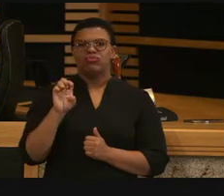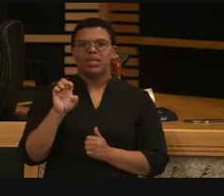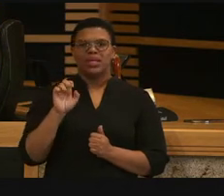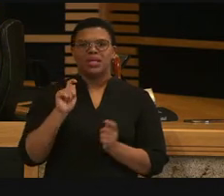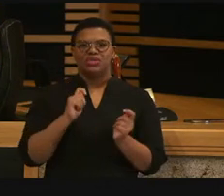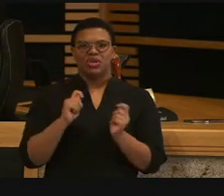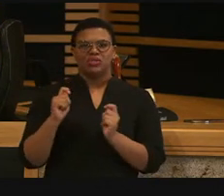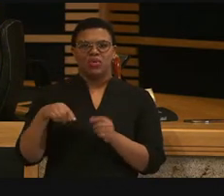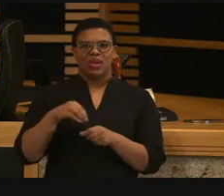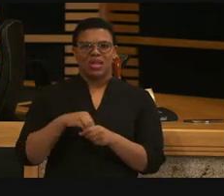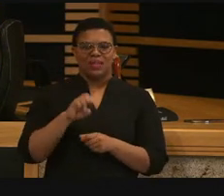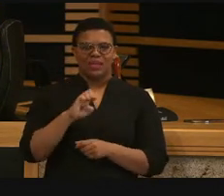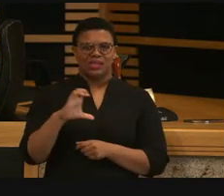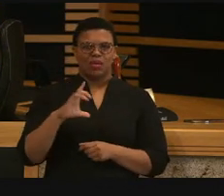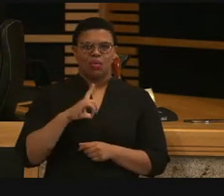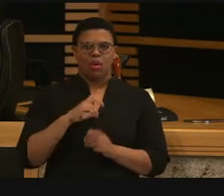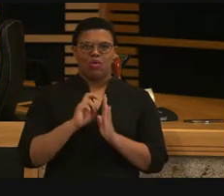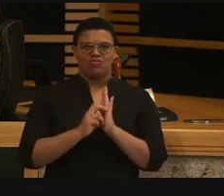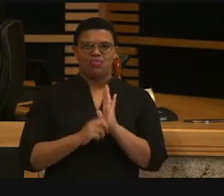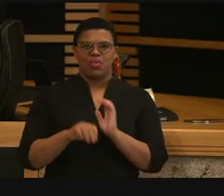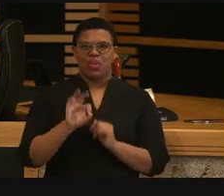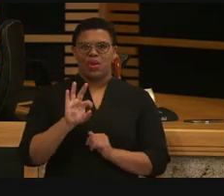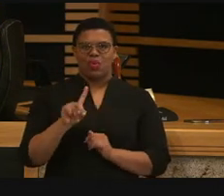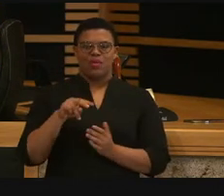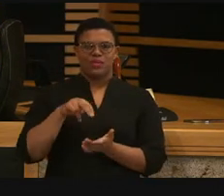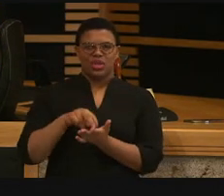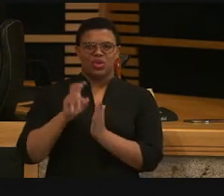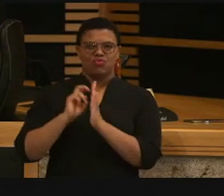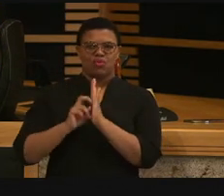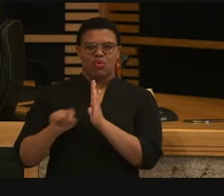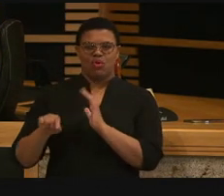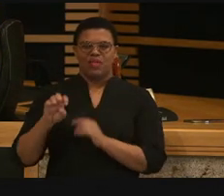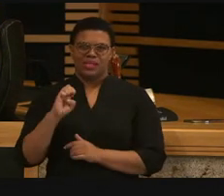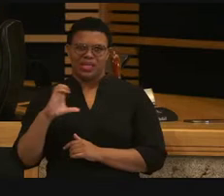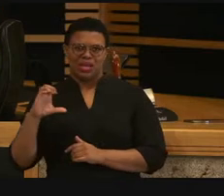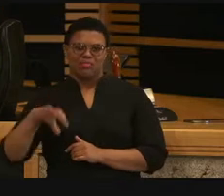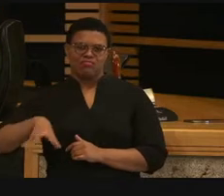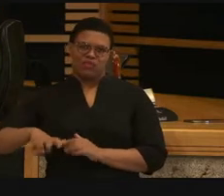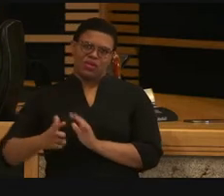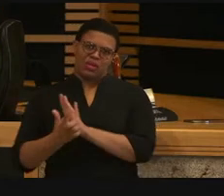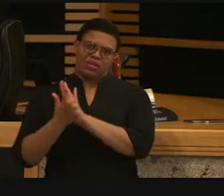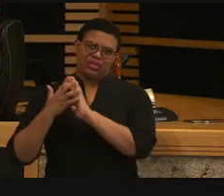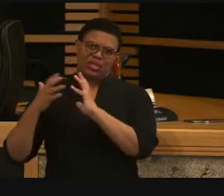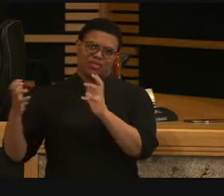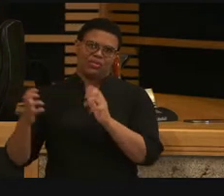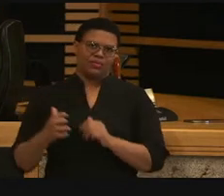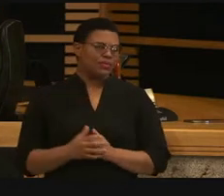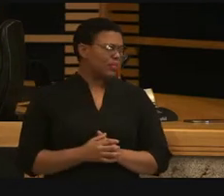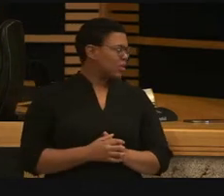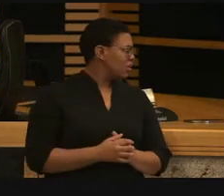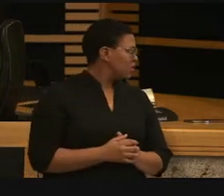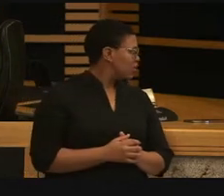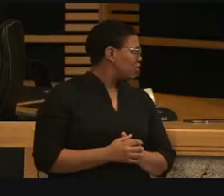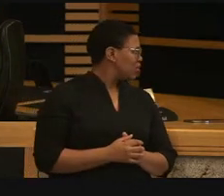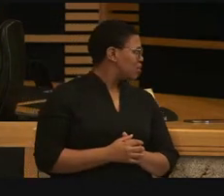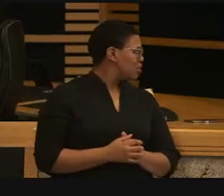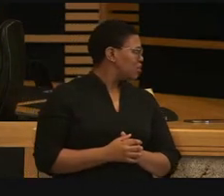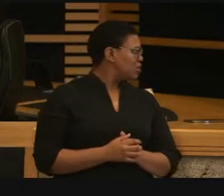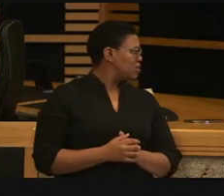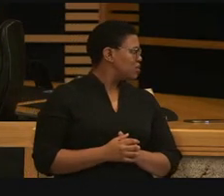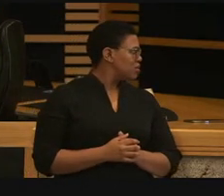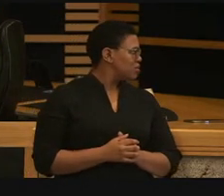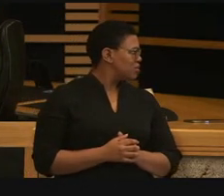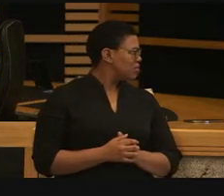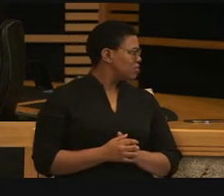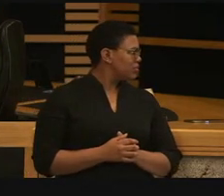in terms of Rule 131 of the Standing Rules of the Eastern Cape Provincial Legislature. I hereby